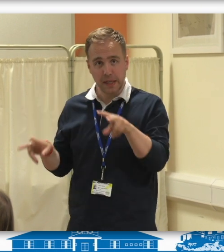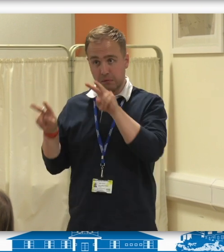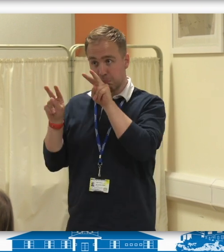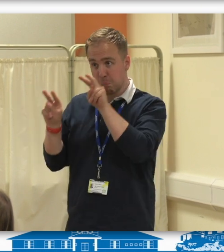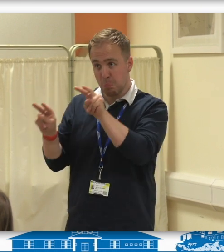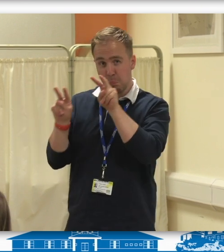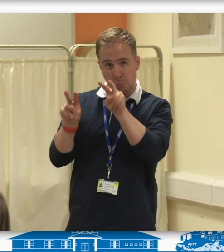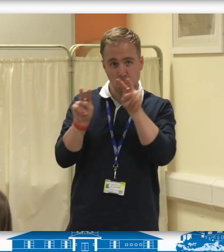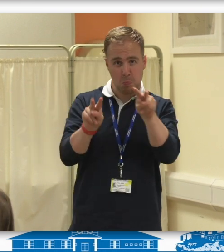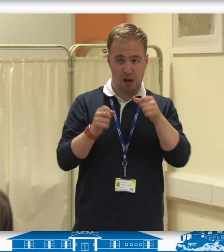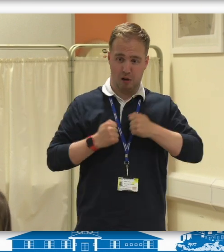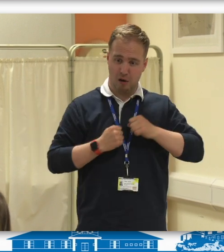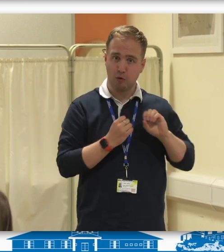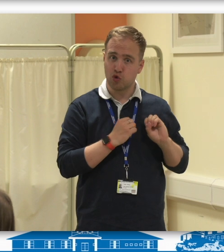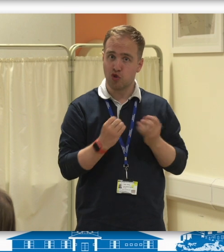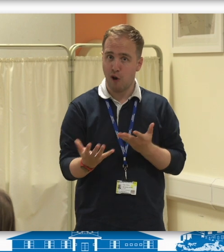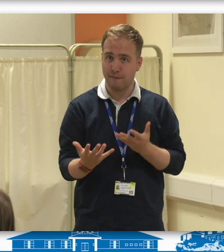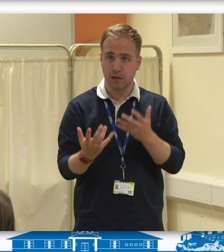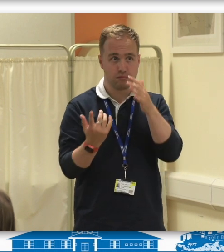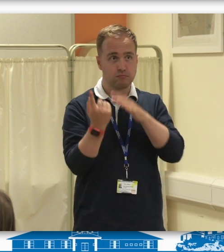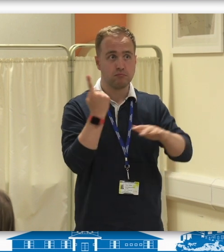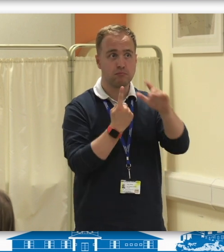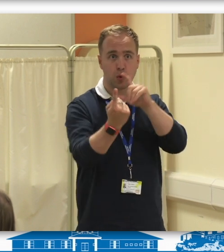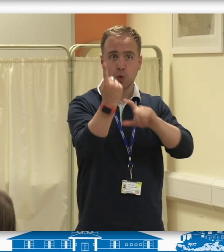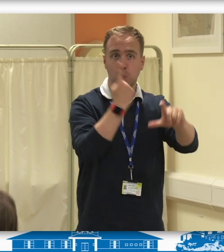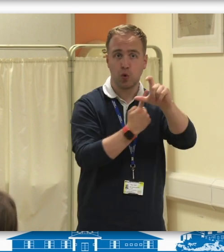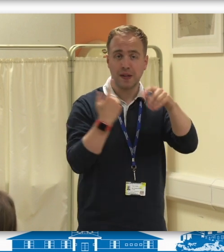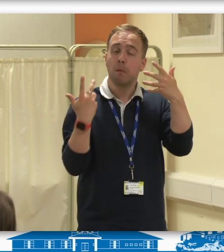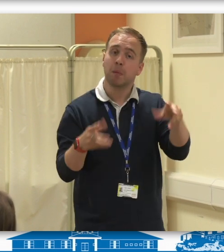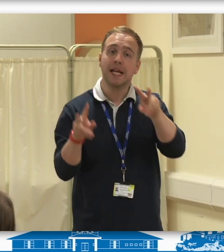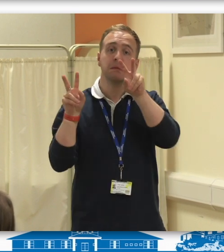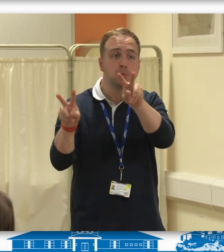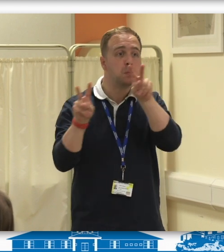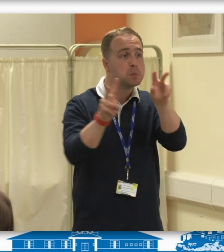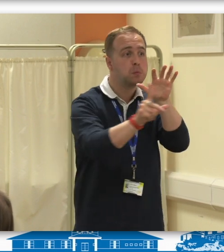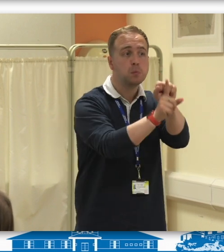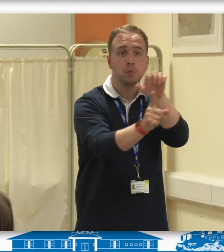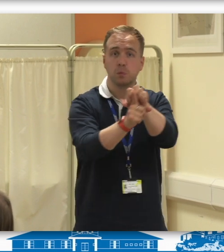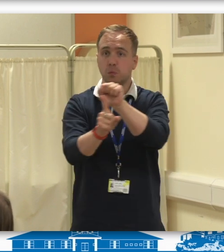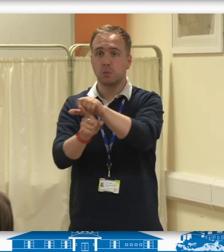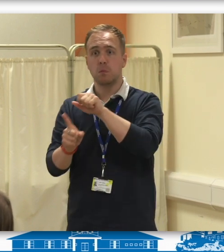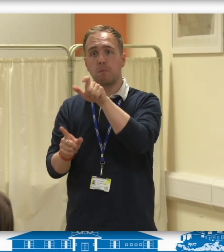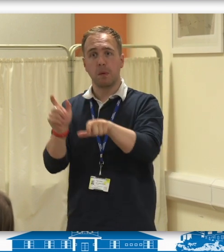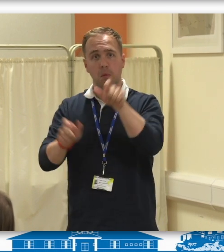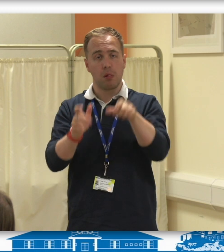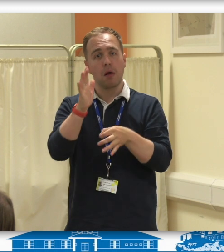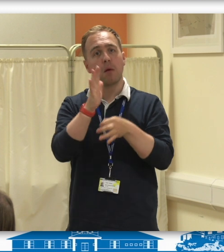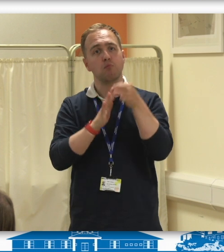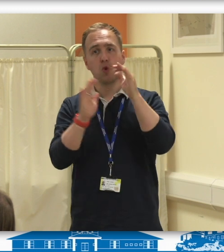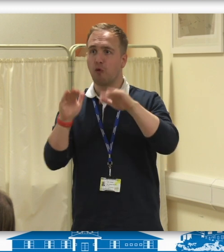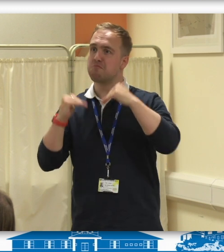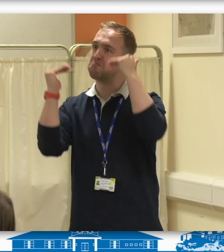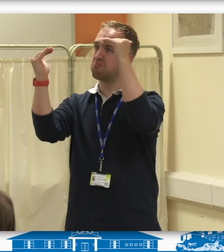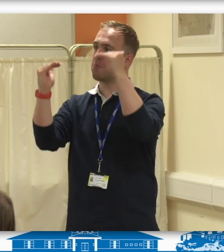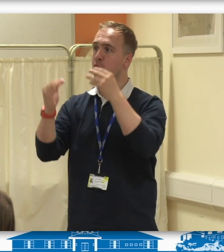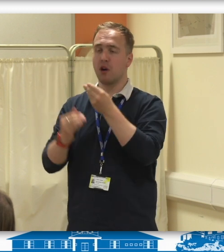and in our service we have seen, and in the wider community, we have seen people improve. Some to the point where they